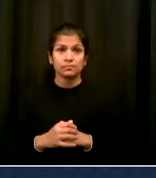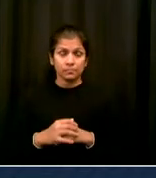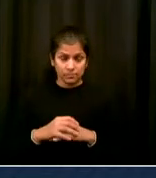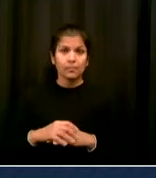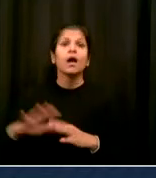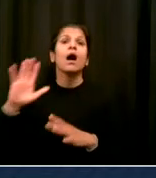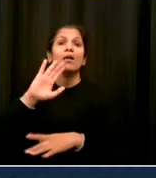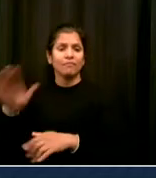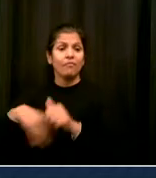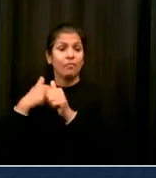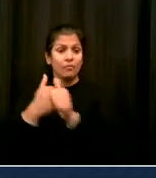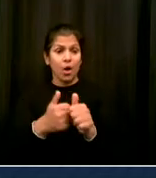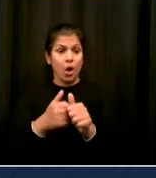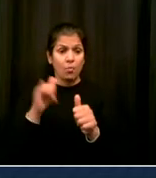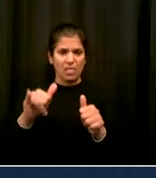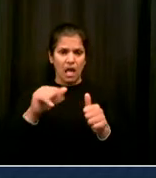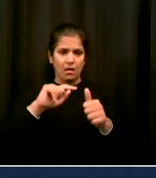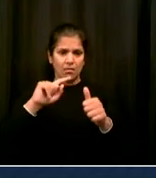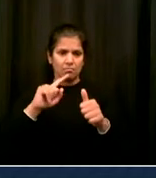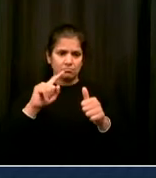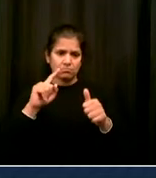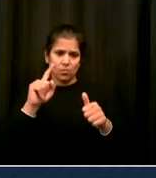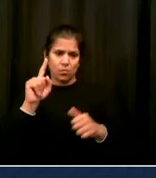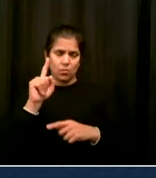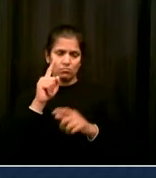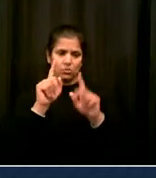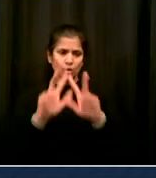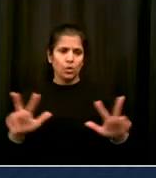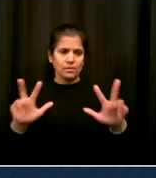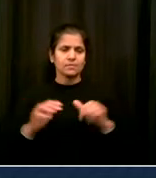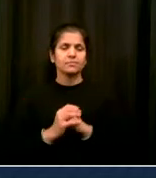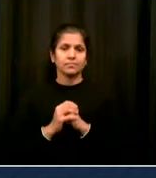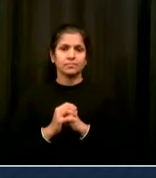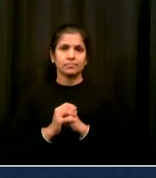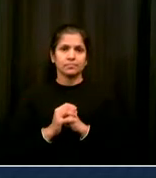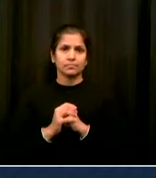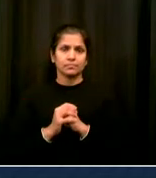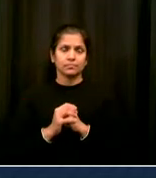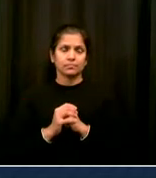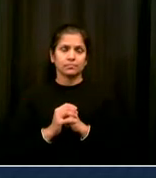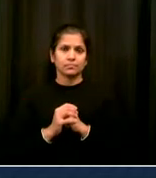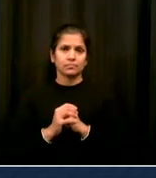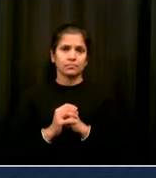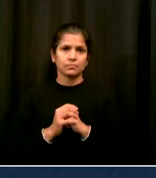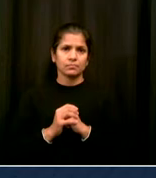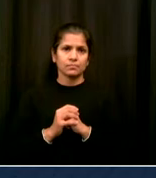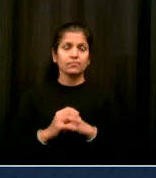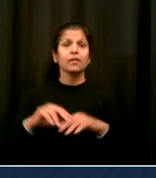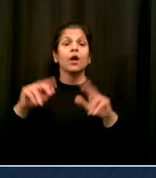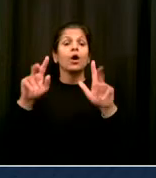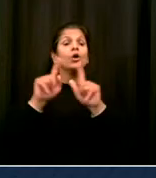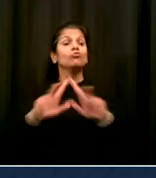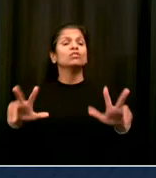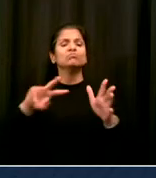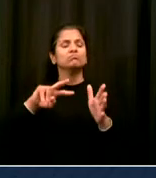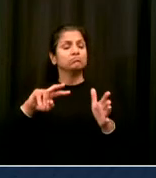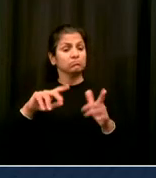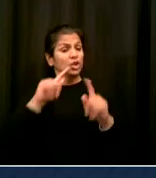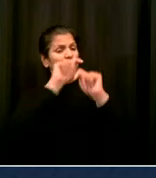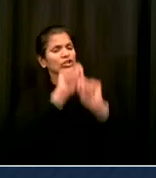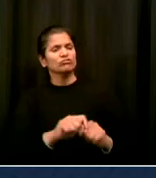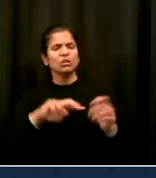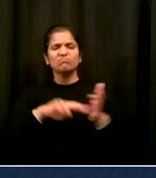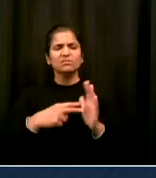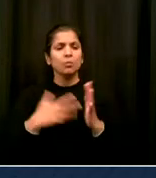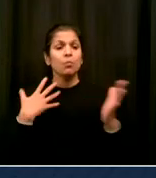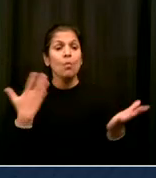at the beginning of the day, the phrase habaragani, which means what's the news, and then the answer is the principle of that day. Today is kuumba,